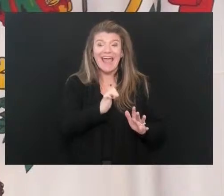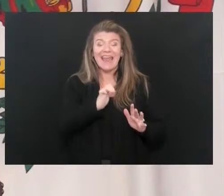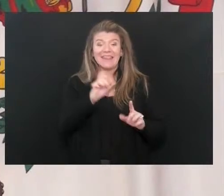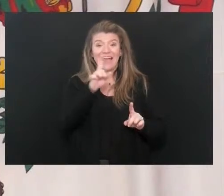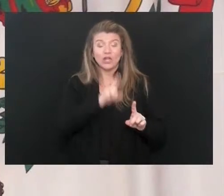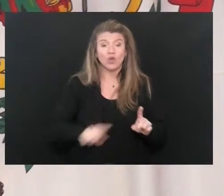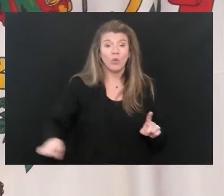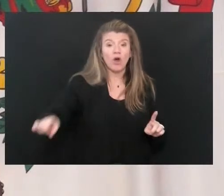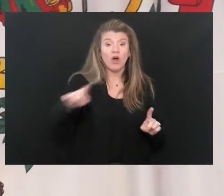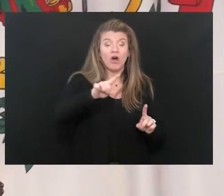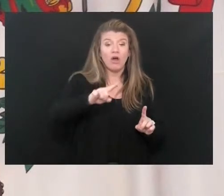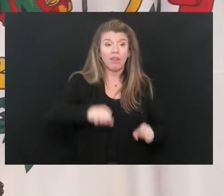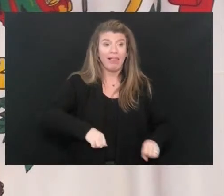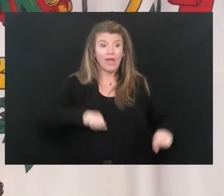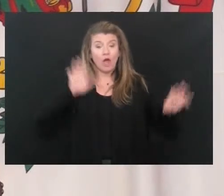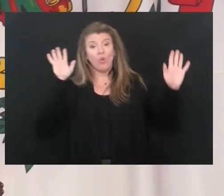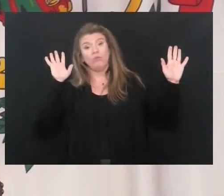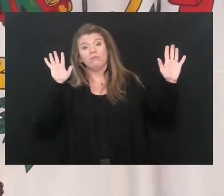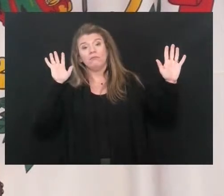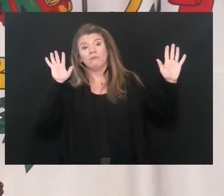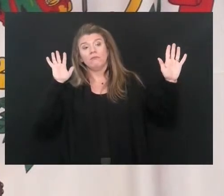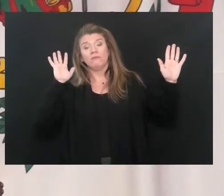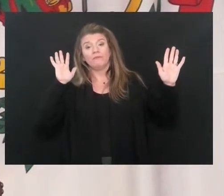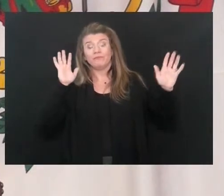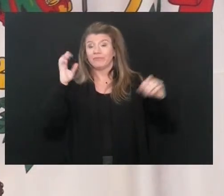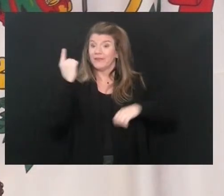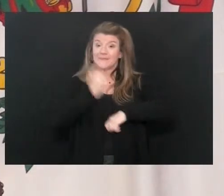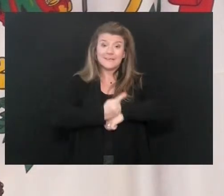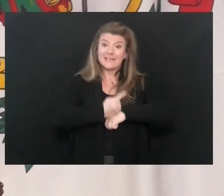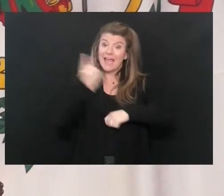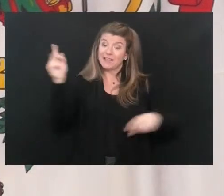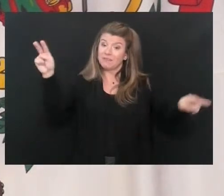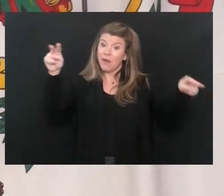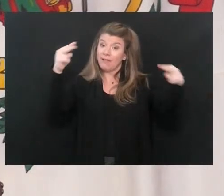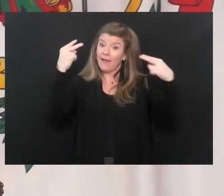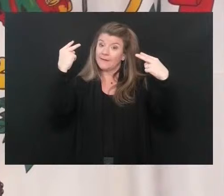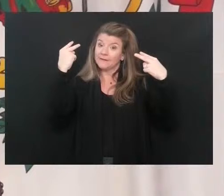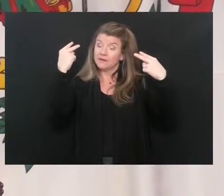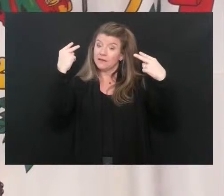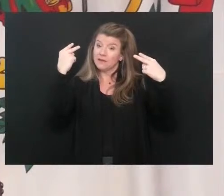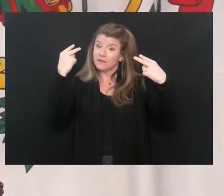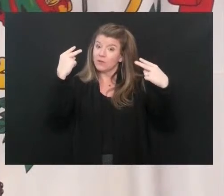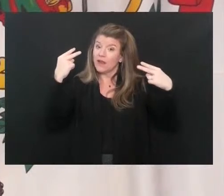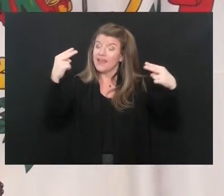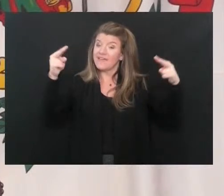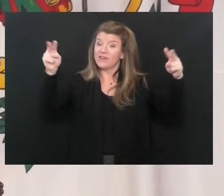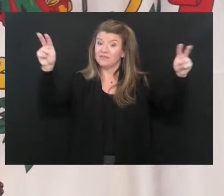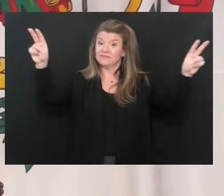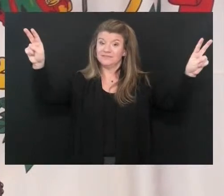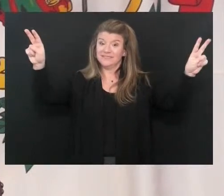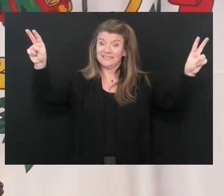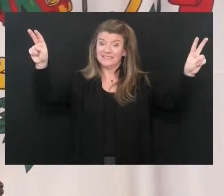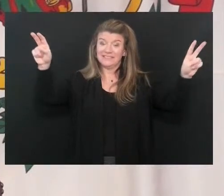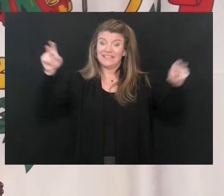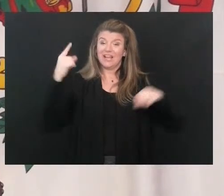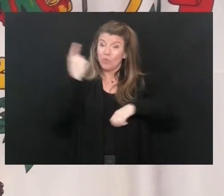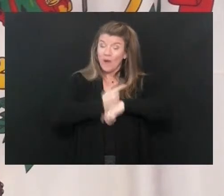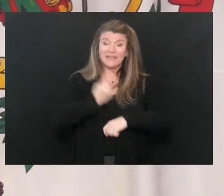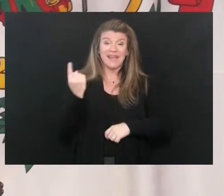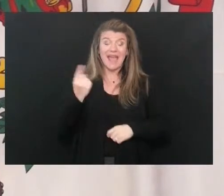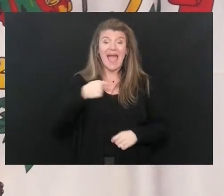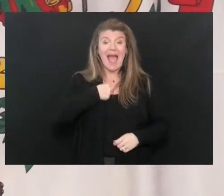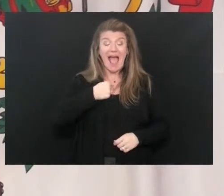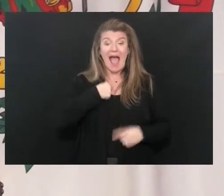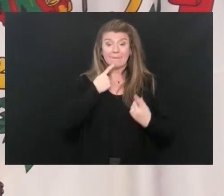let go is a day the spotlight is on us, a day that we can do it. I'm